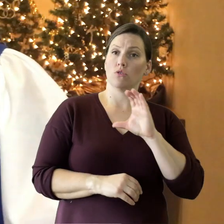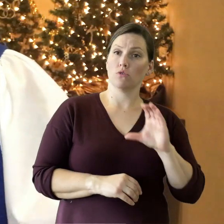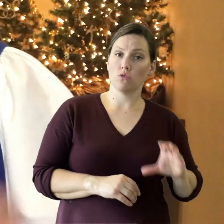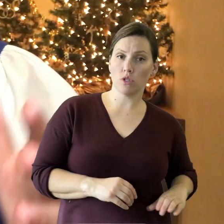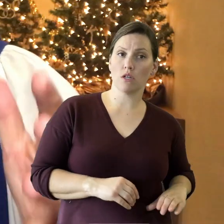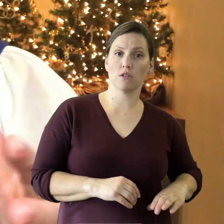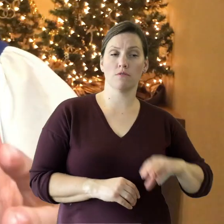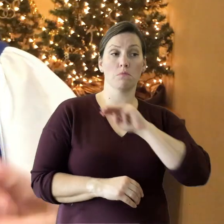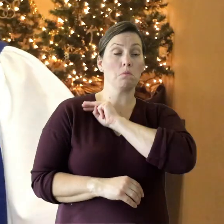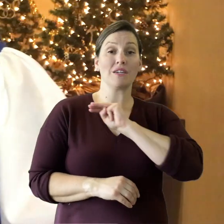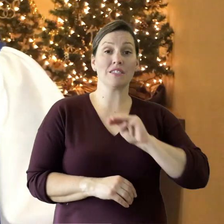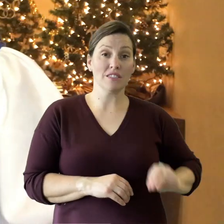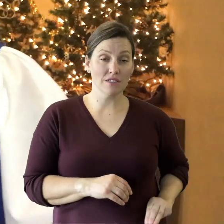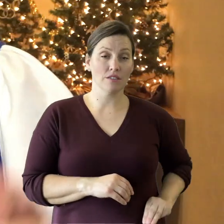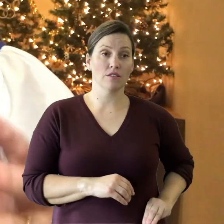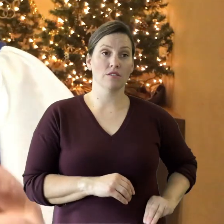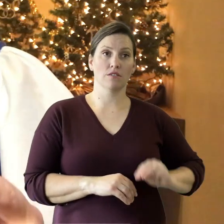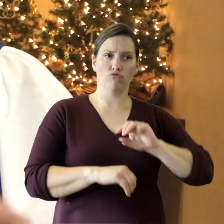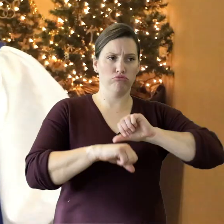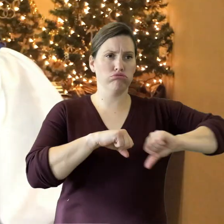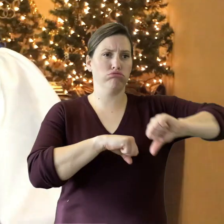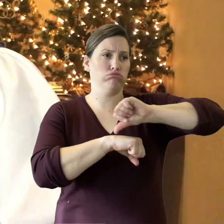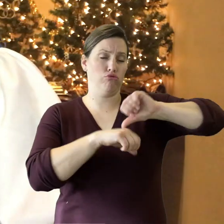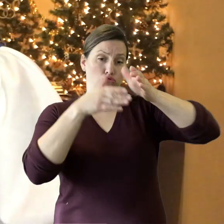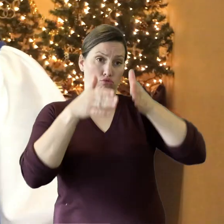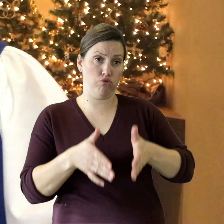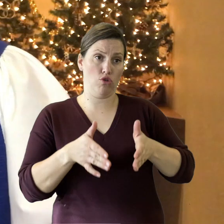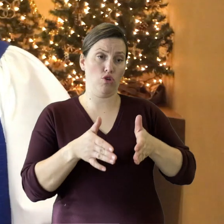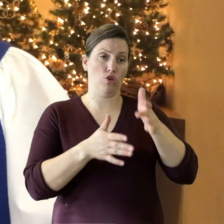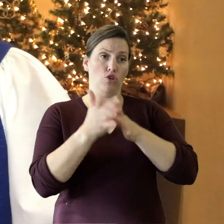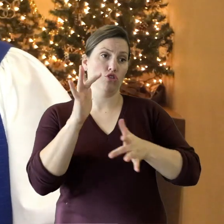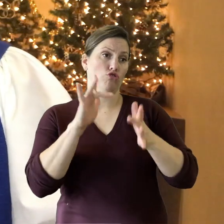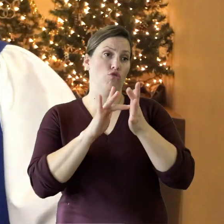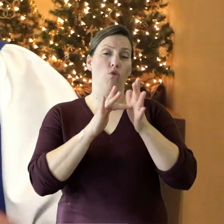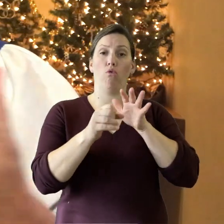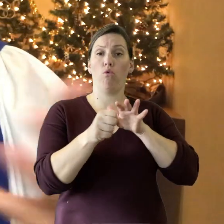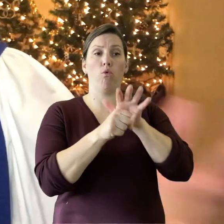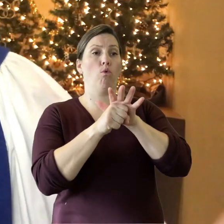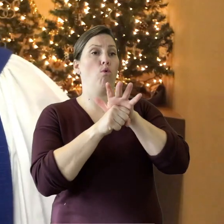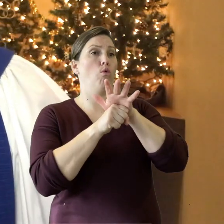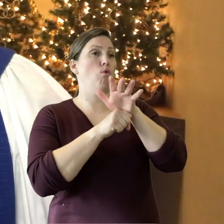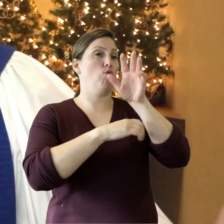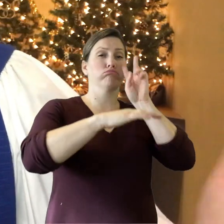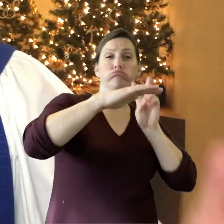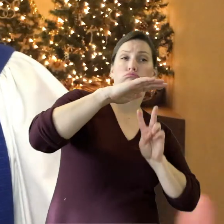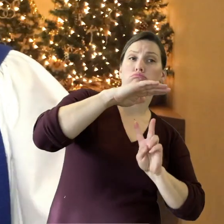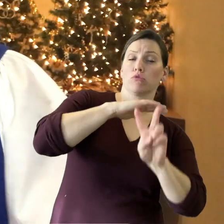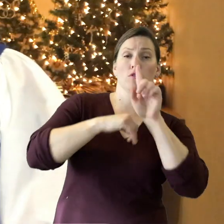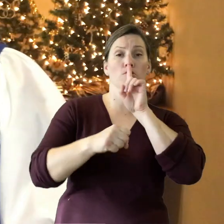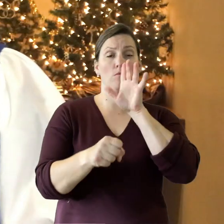Christ, as the Messiah, the anointed one, Jesus fulfills all the prophecies